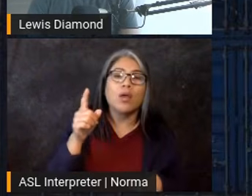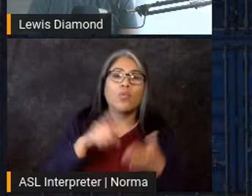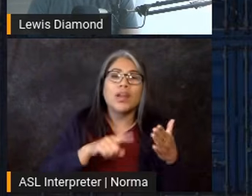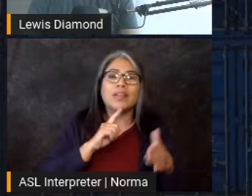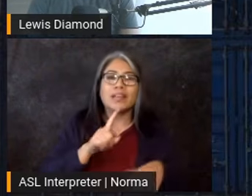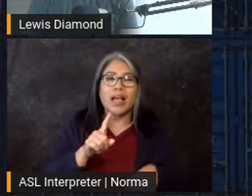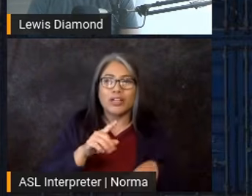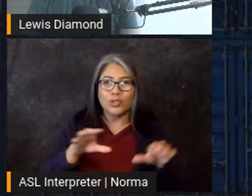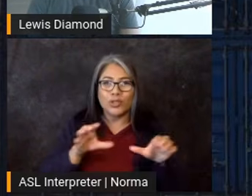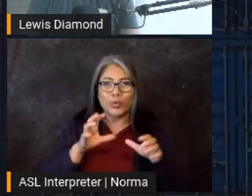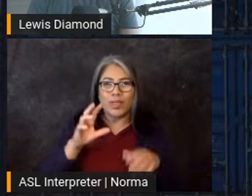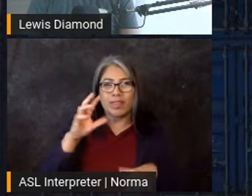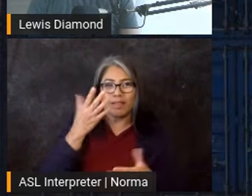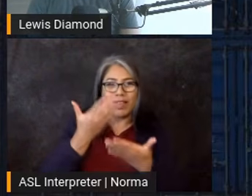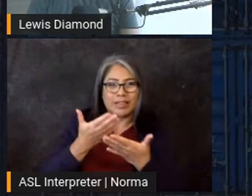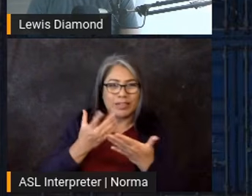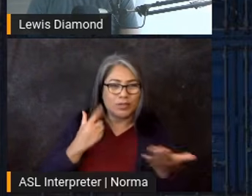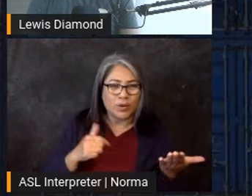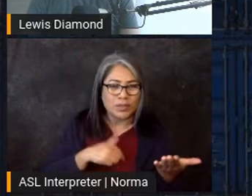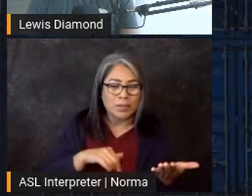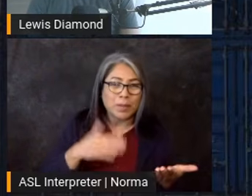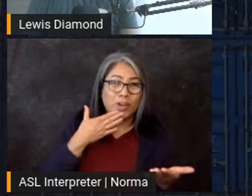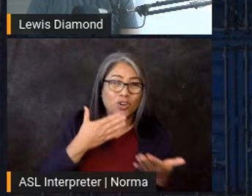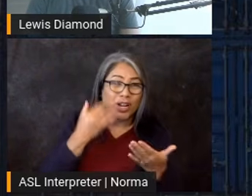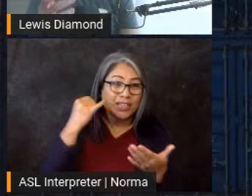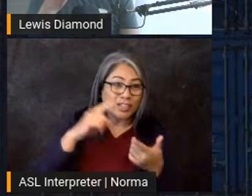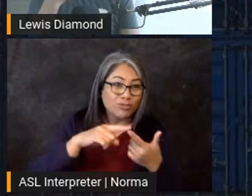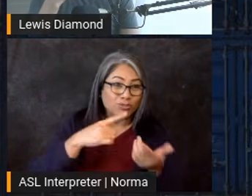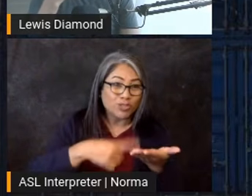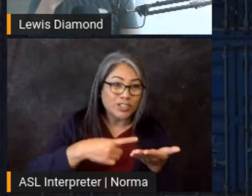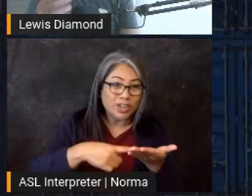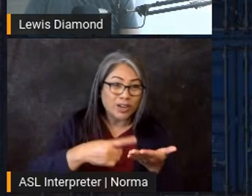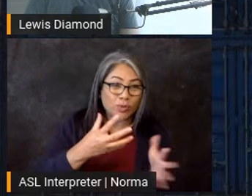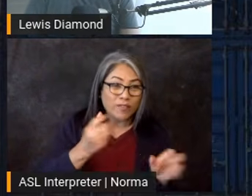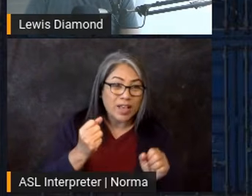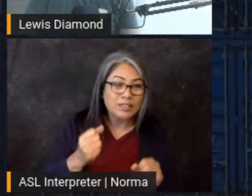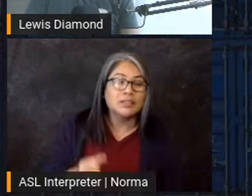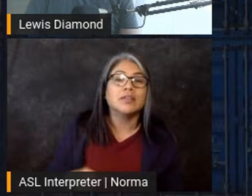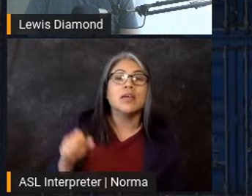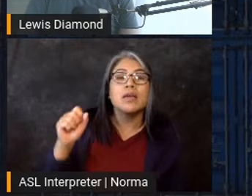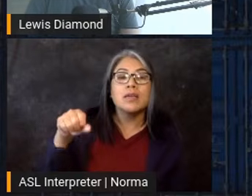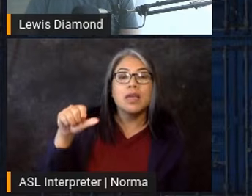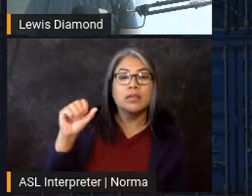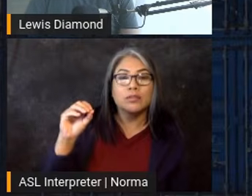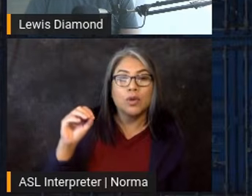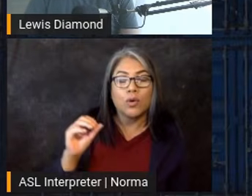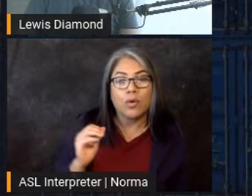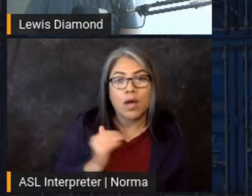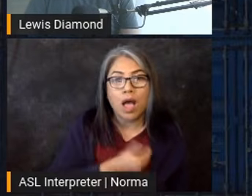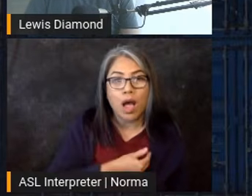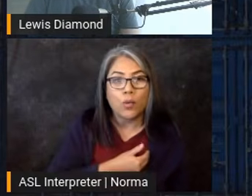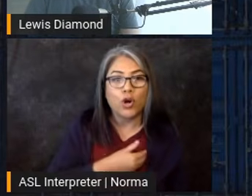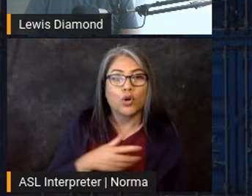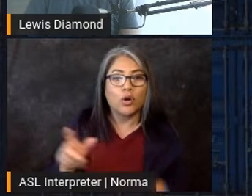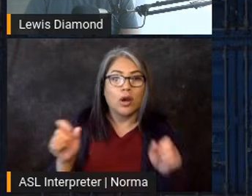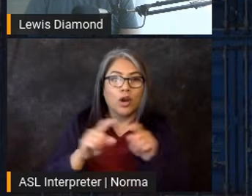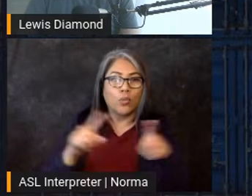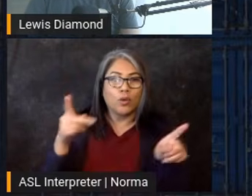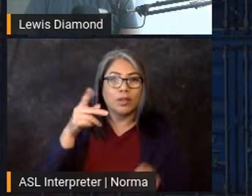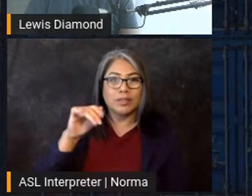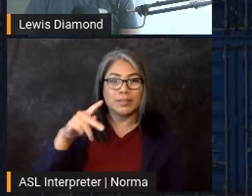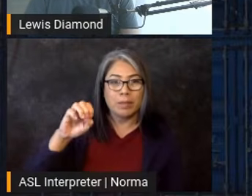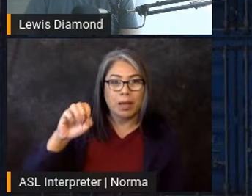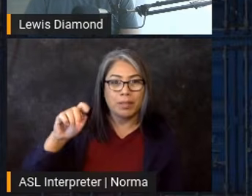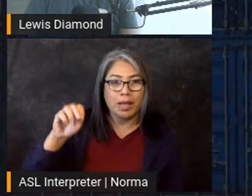for us? Maybe that'd be good to touch on real fast. Yeah, so our release pipeline is essentially going to